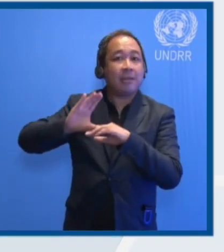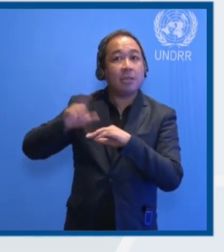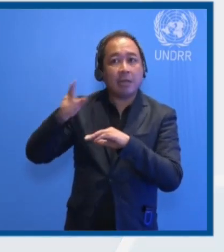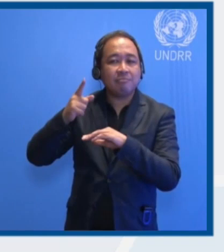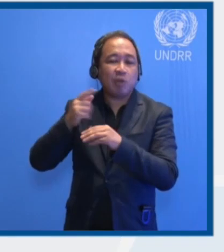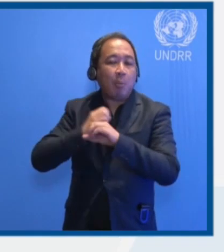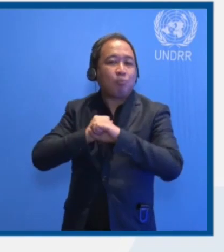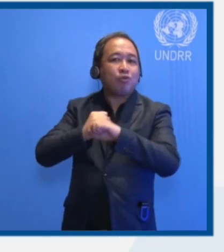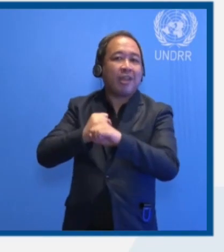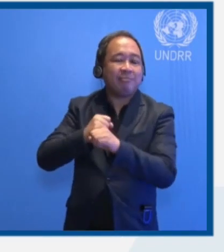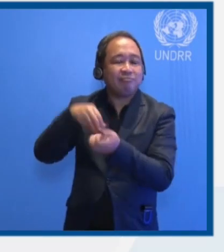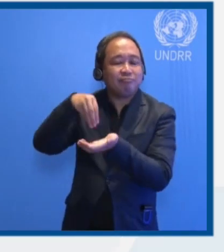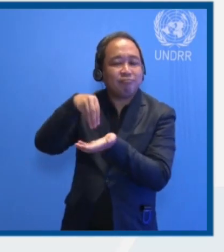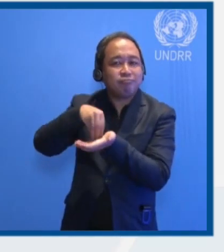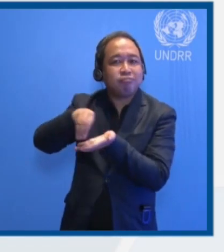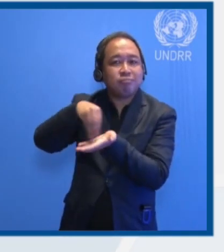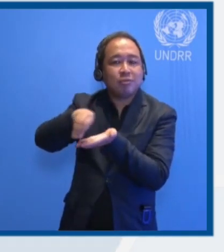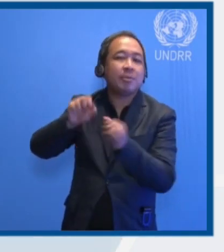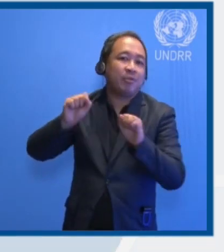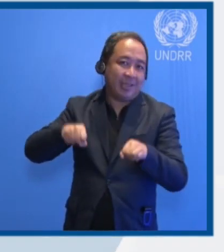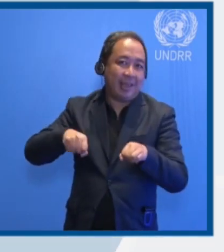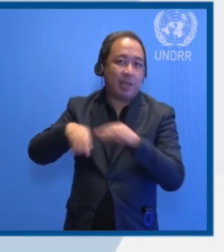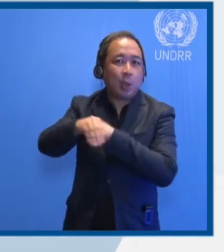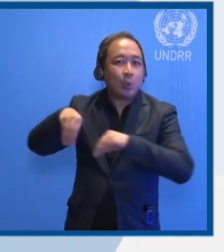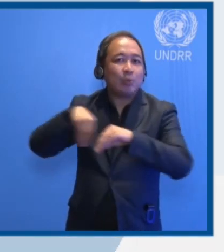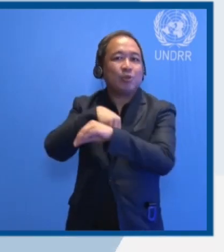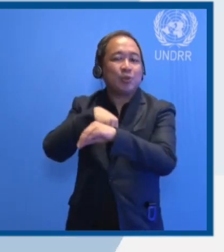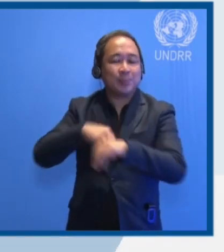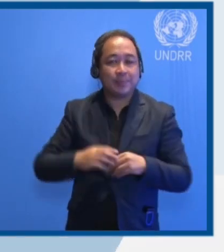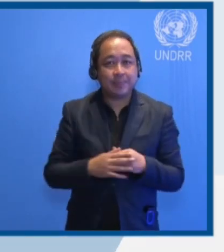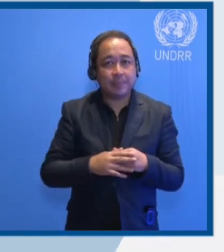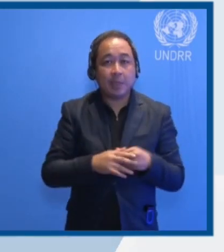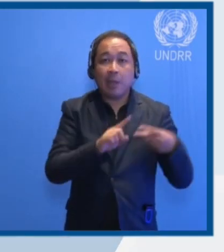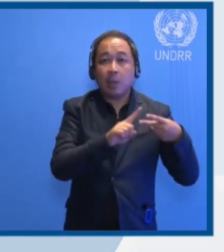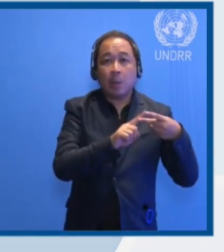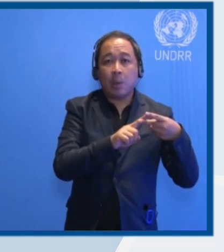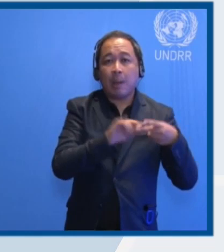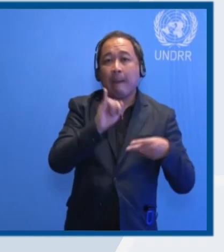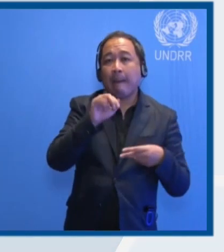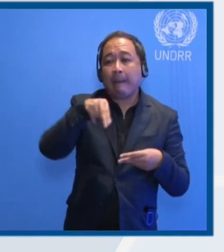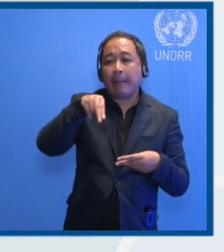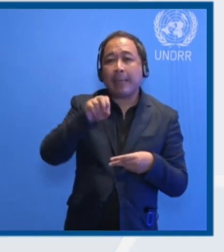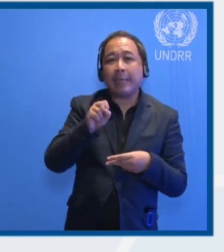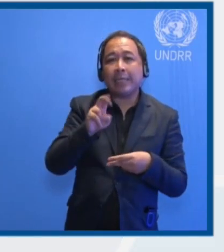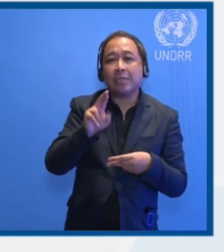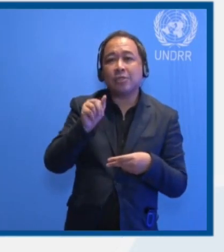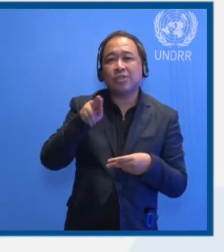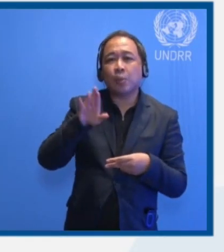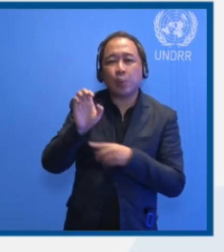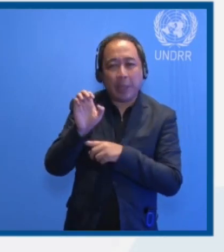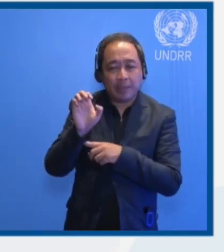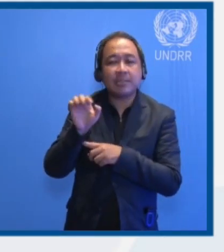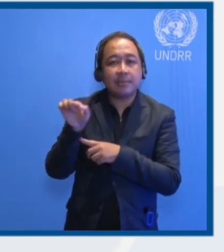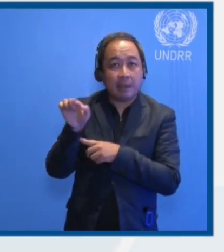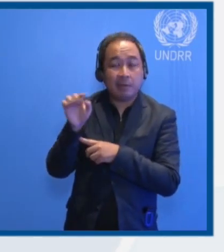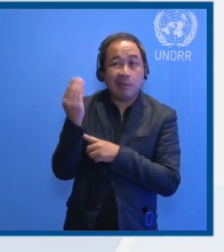assets. And insurance can also be another innovative solution to unlock more